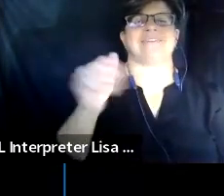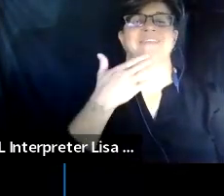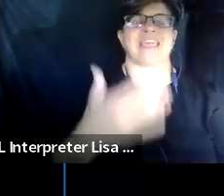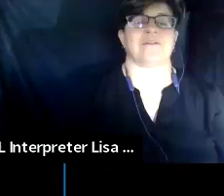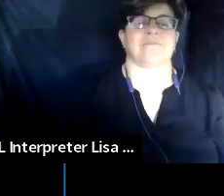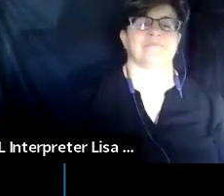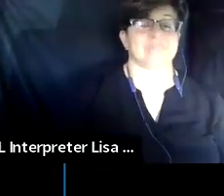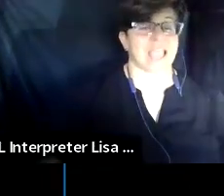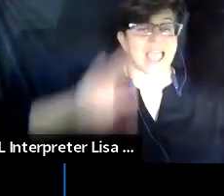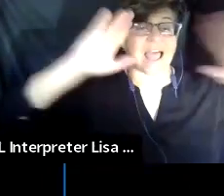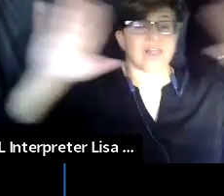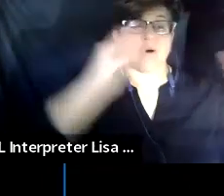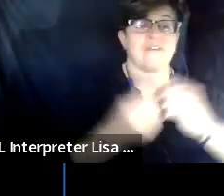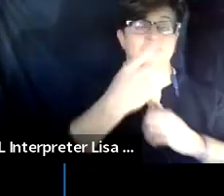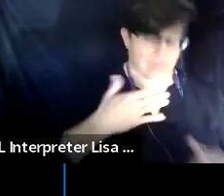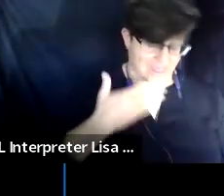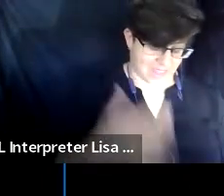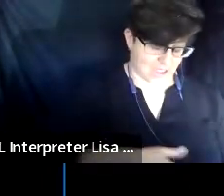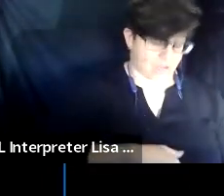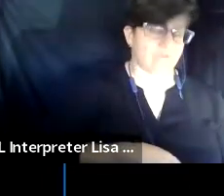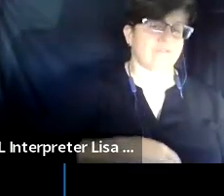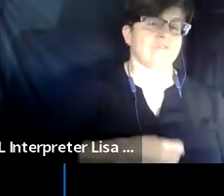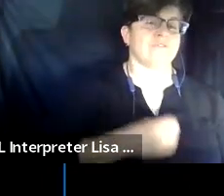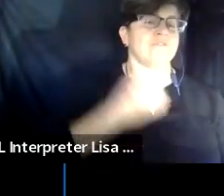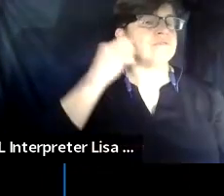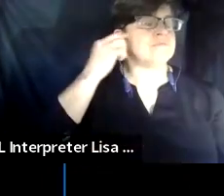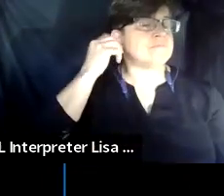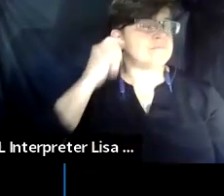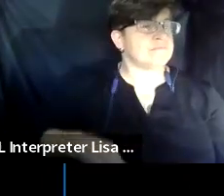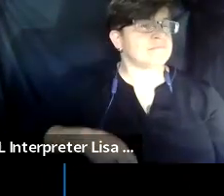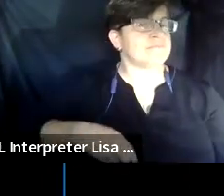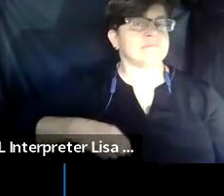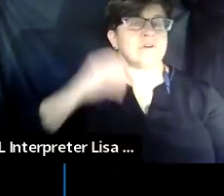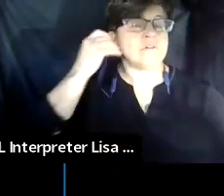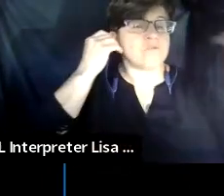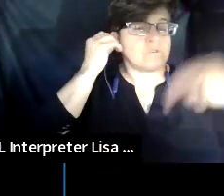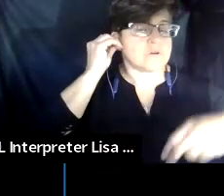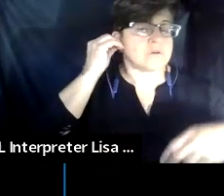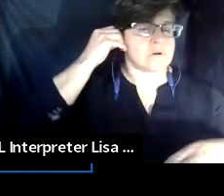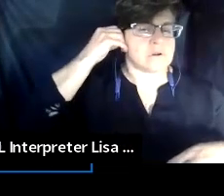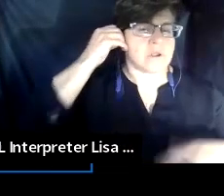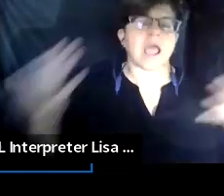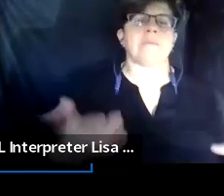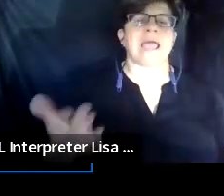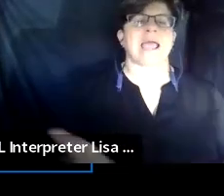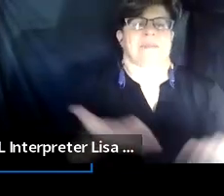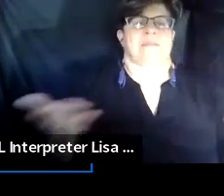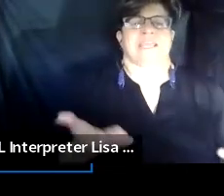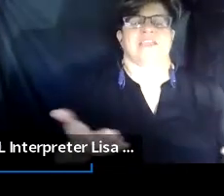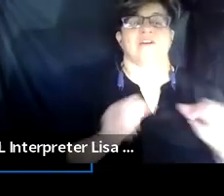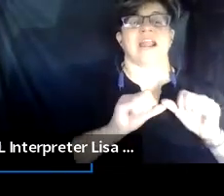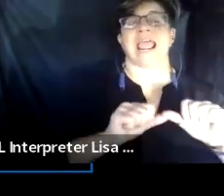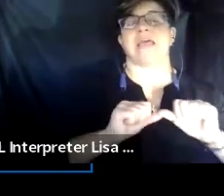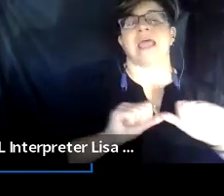Hello to everyone. Thank you for joining, and I'm really very, very glad to be here and to be able to continue and share with you